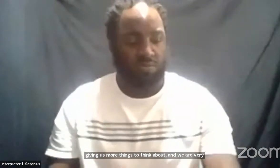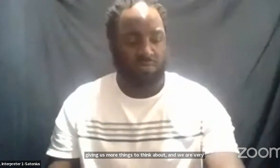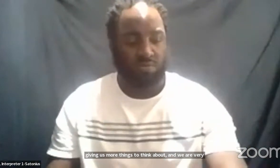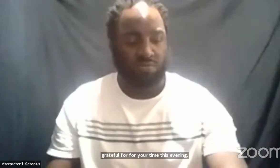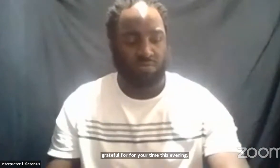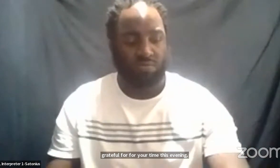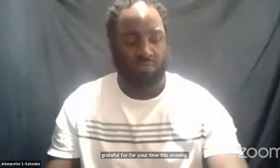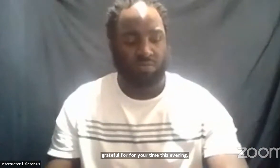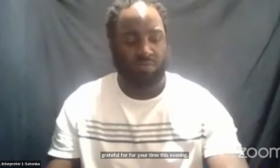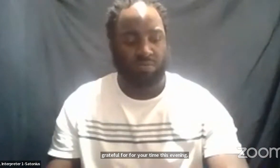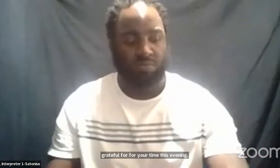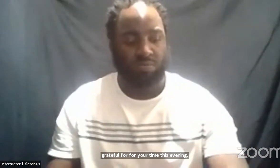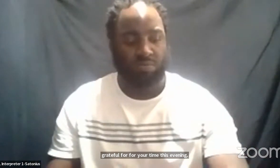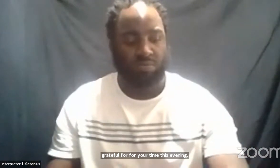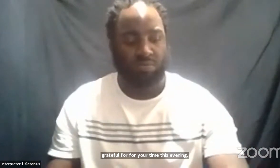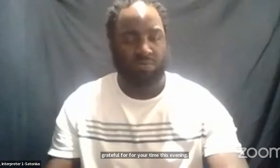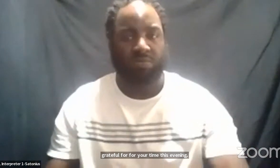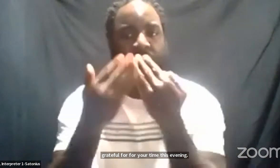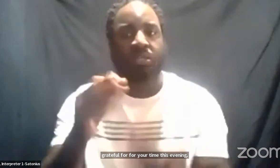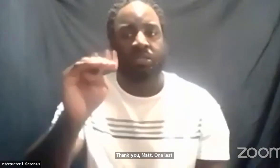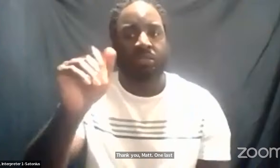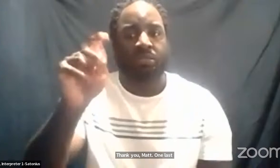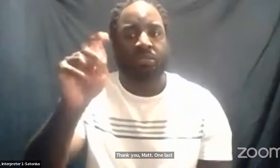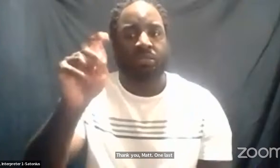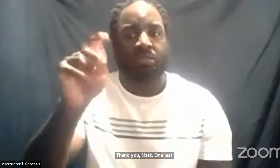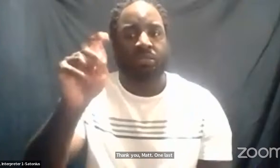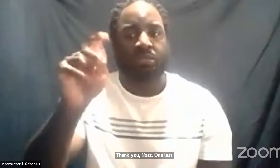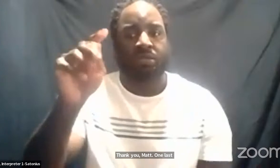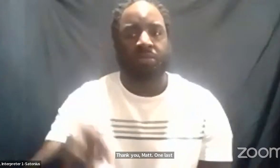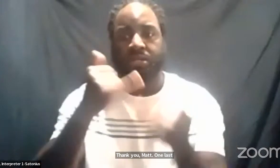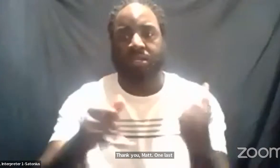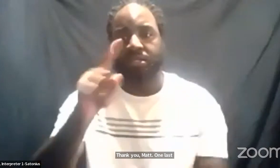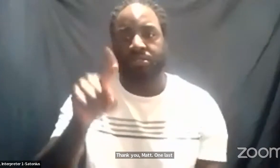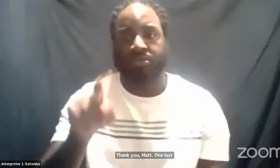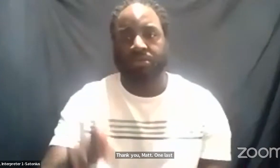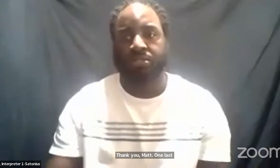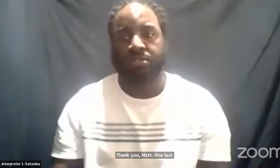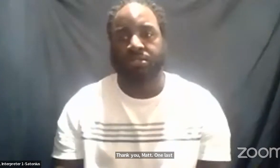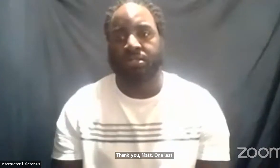Thank you, Matt. One last question, Michael Case.